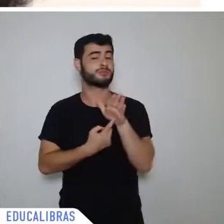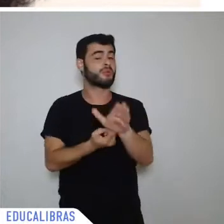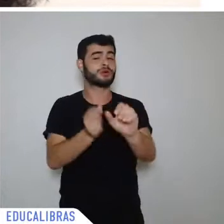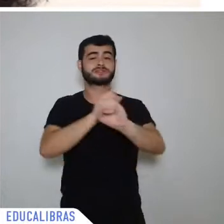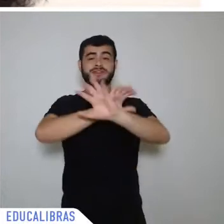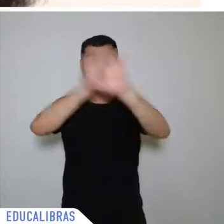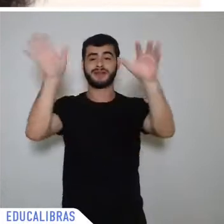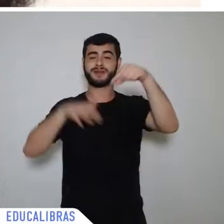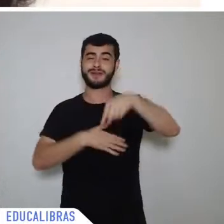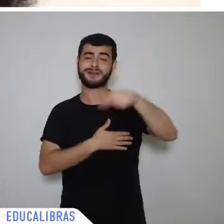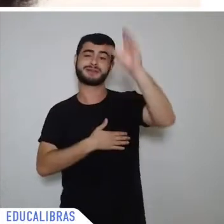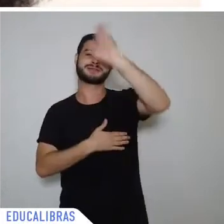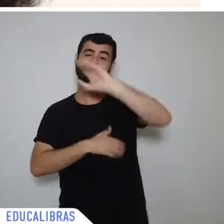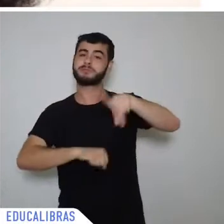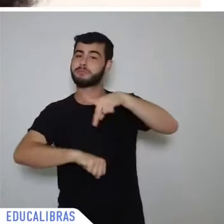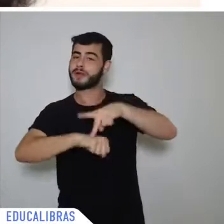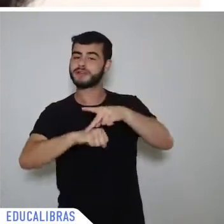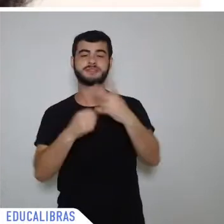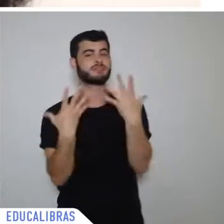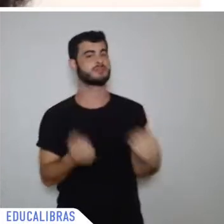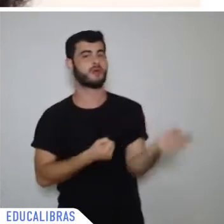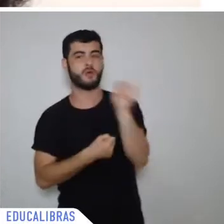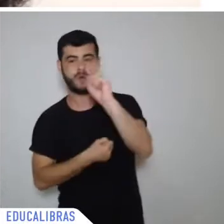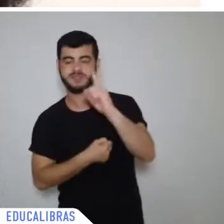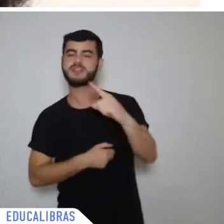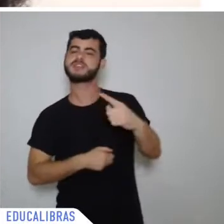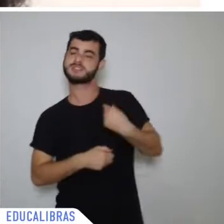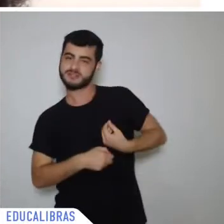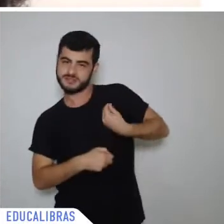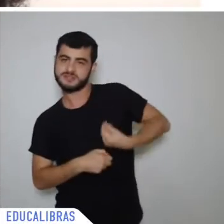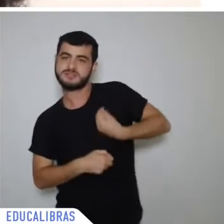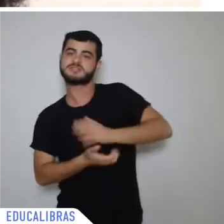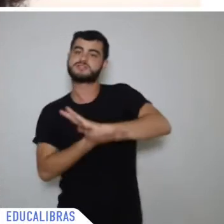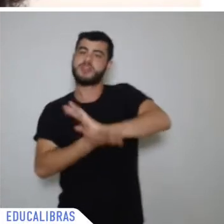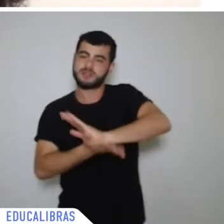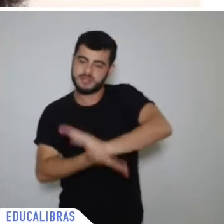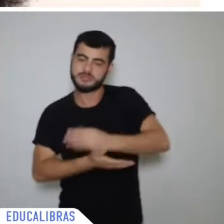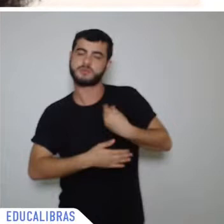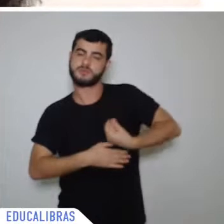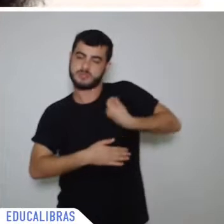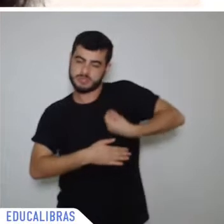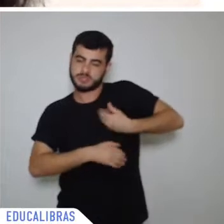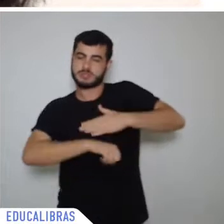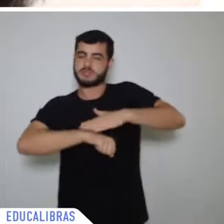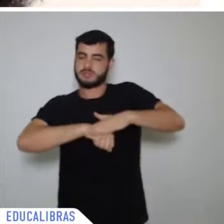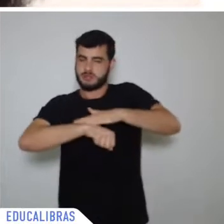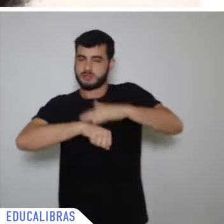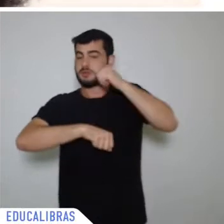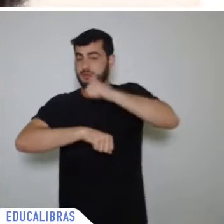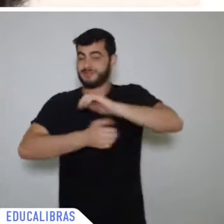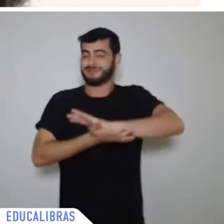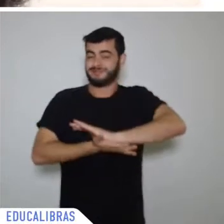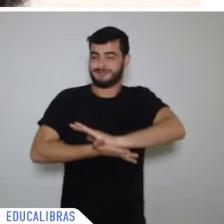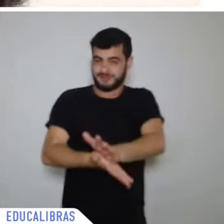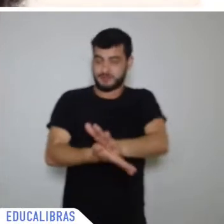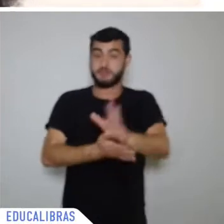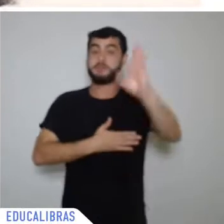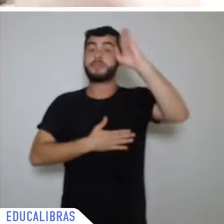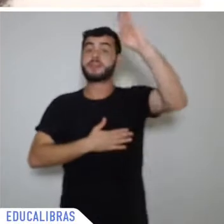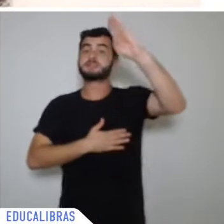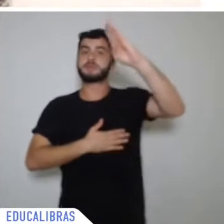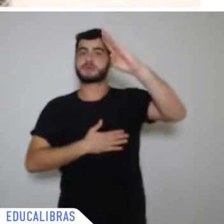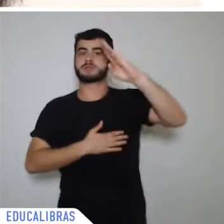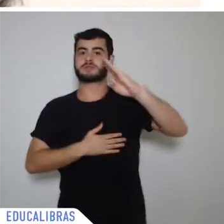that can tell you how much this government that denies violence against women, denies racism, tries to